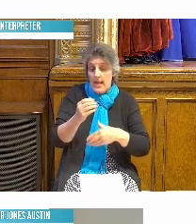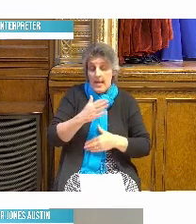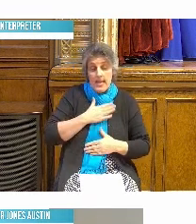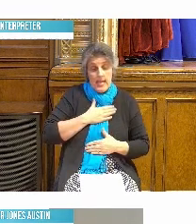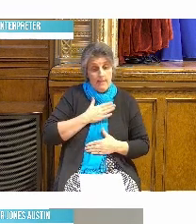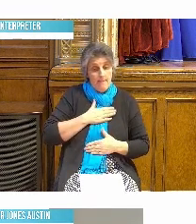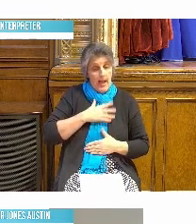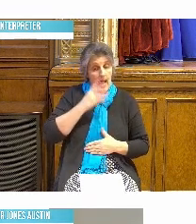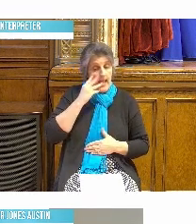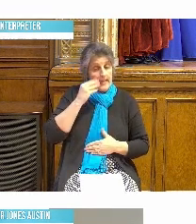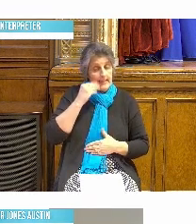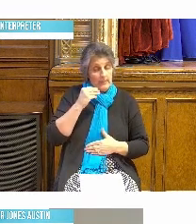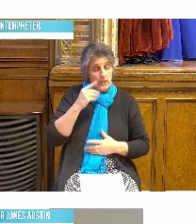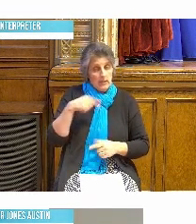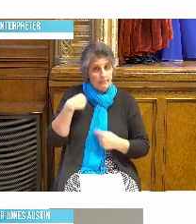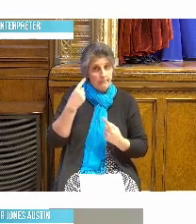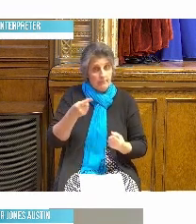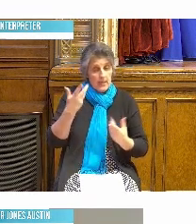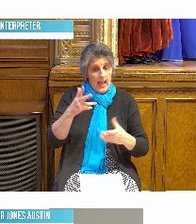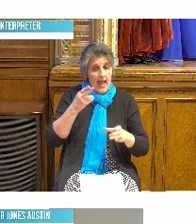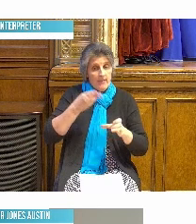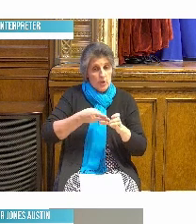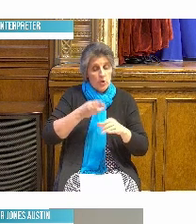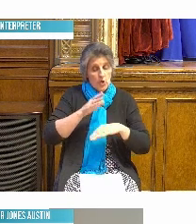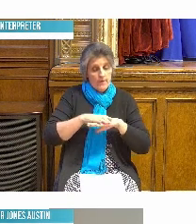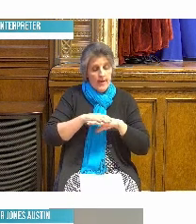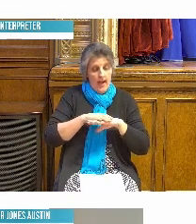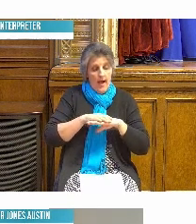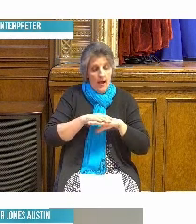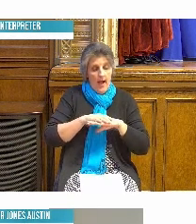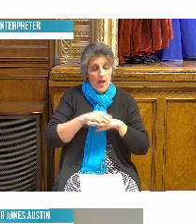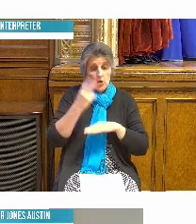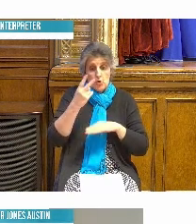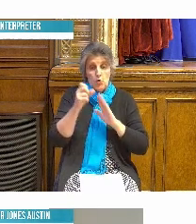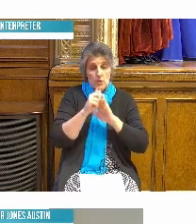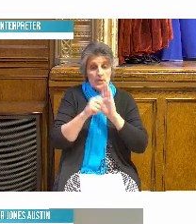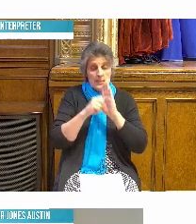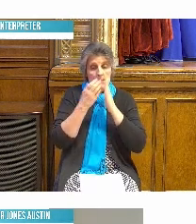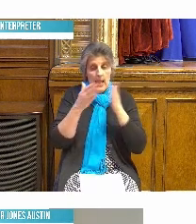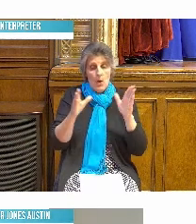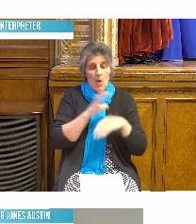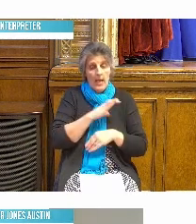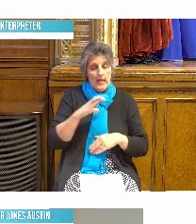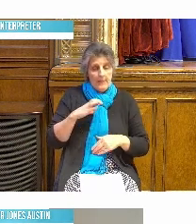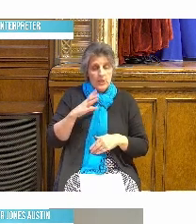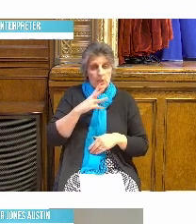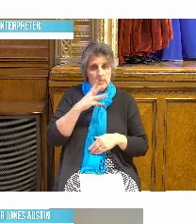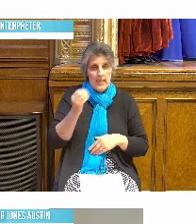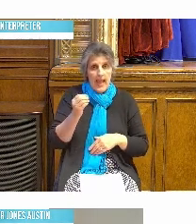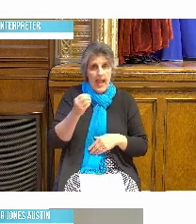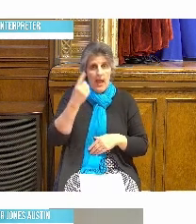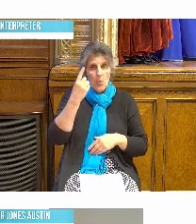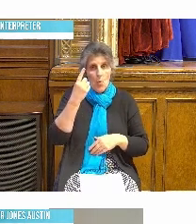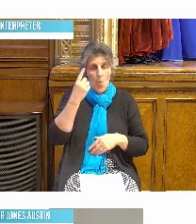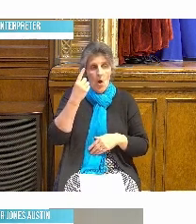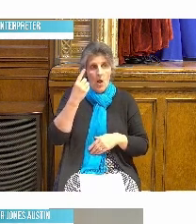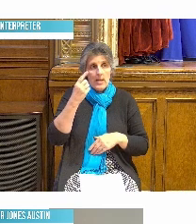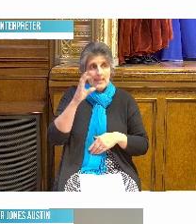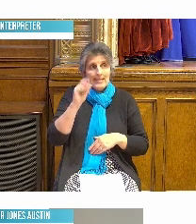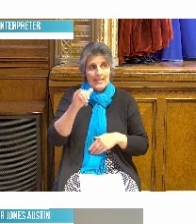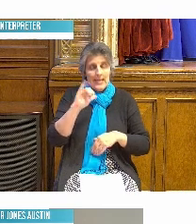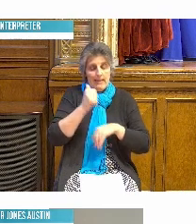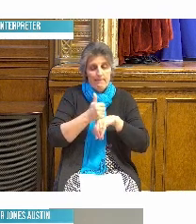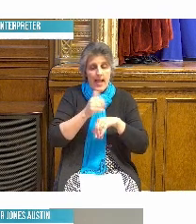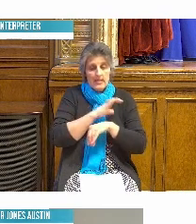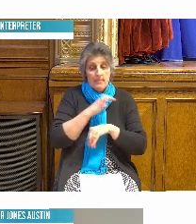my experience, having served on 2 statewide commissions and one city-based